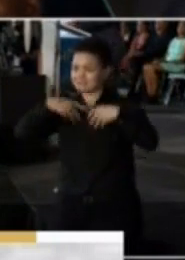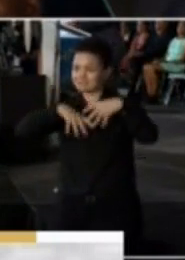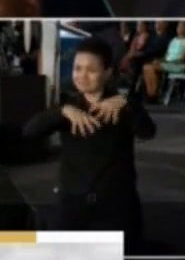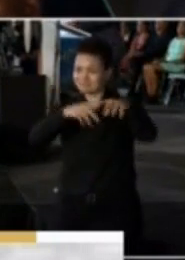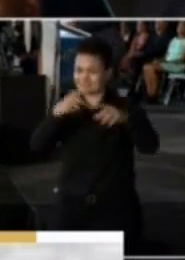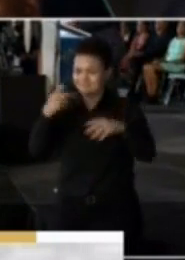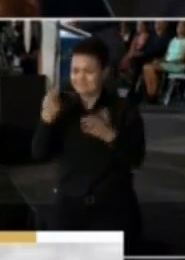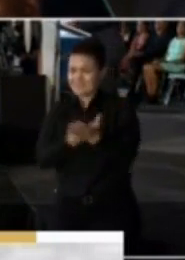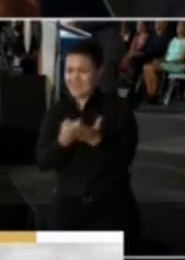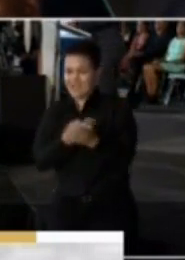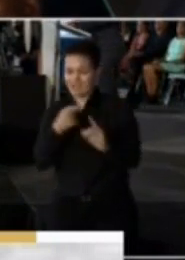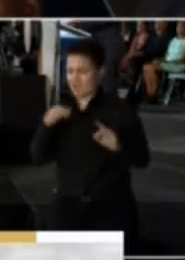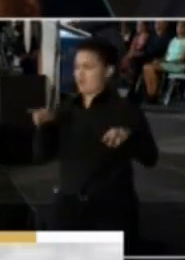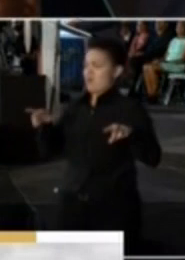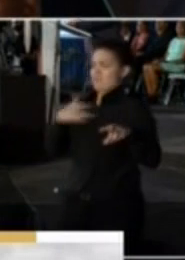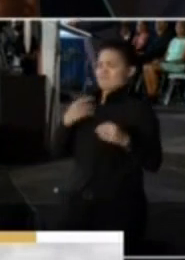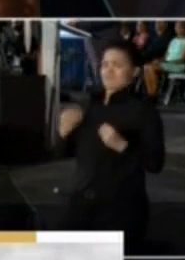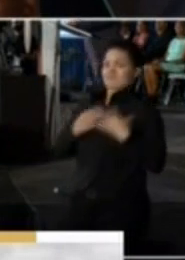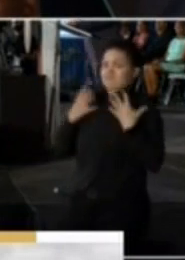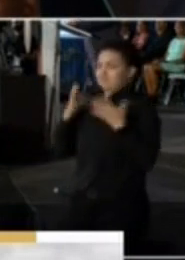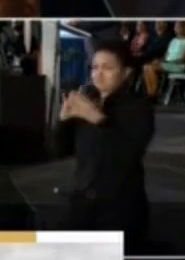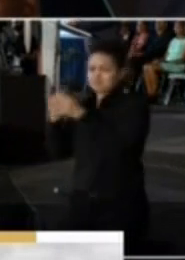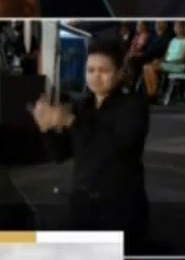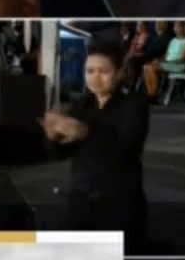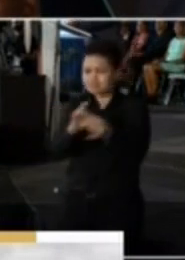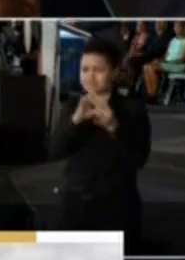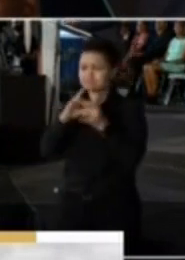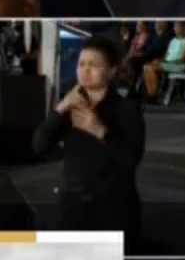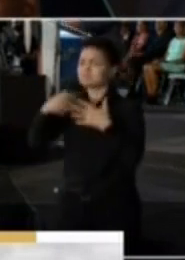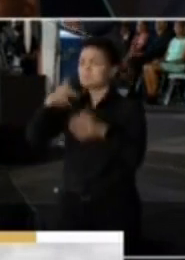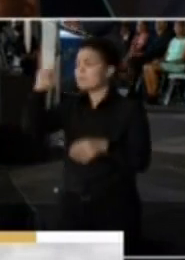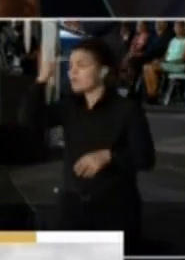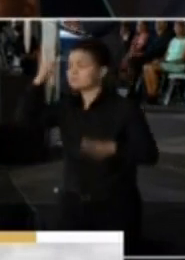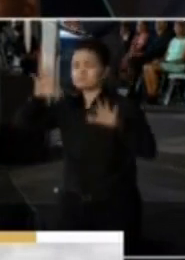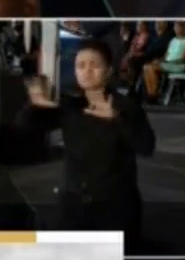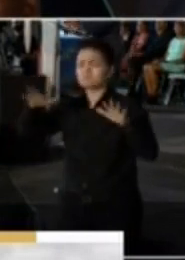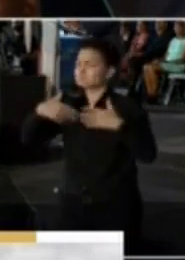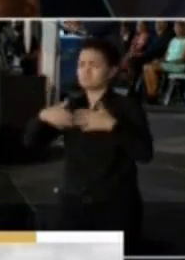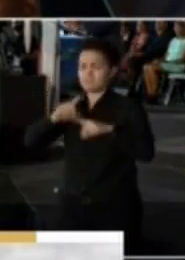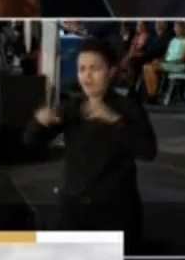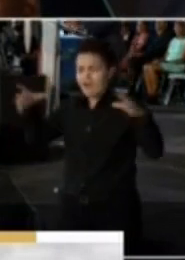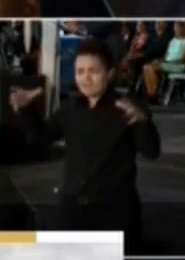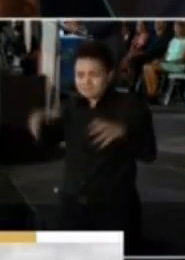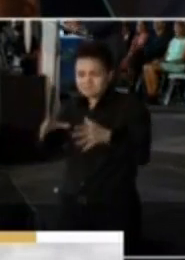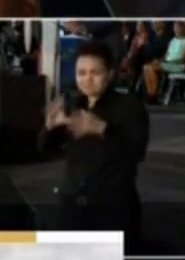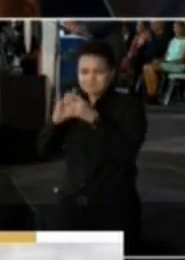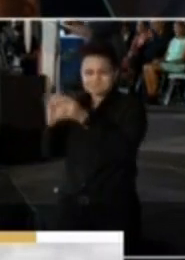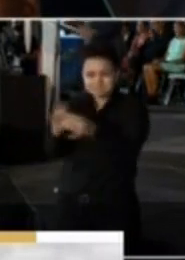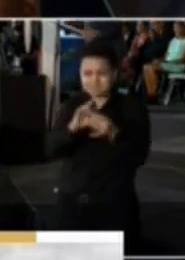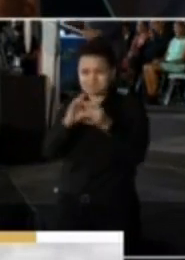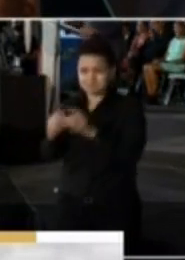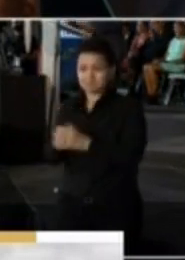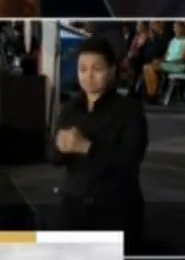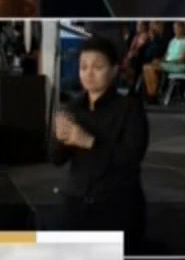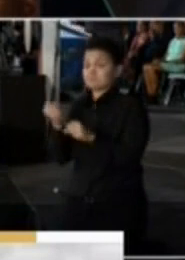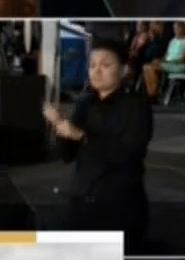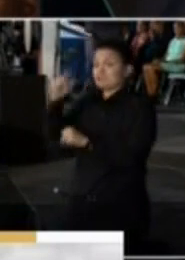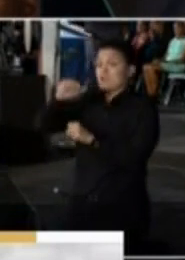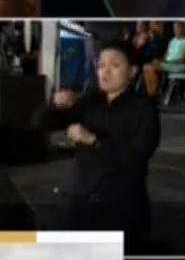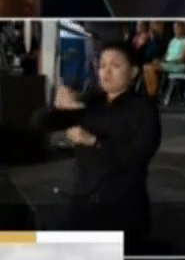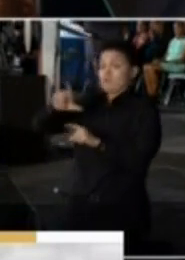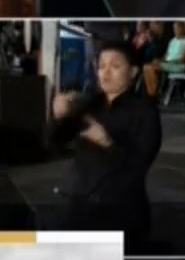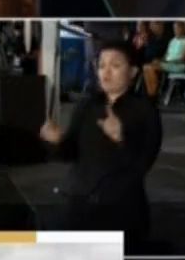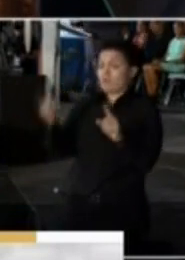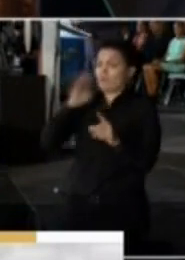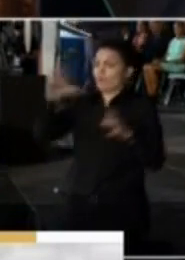divisions. And next April, when we host the inaugural Cities Summit of the Americas, we will demonstrate